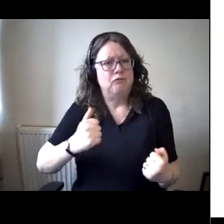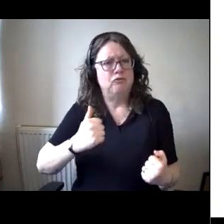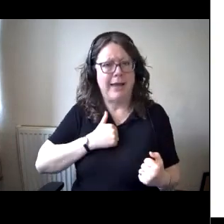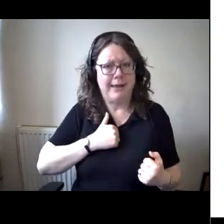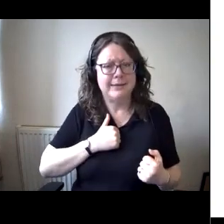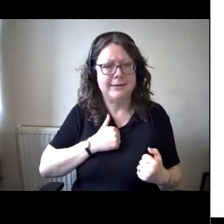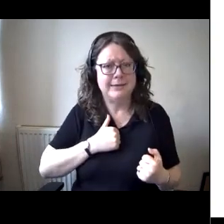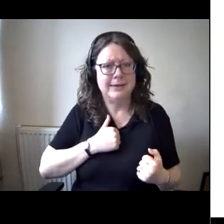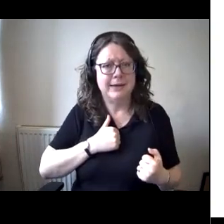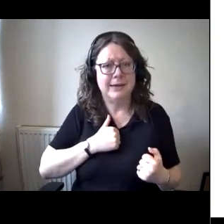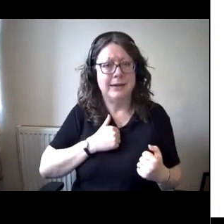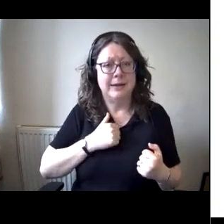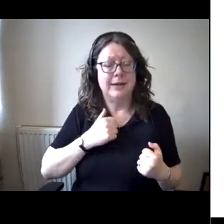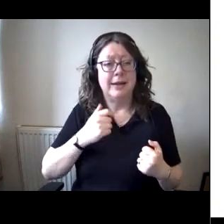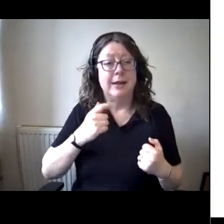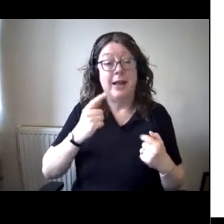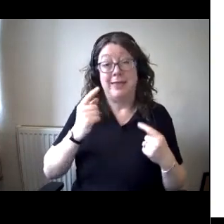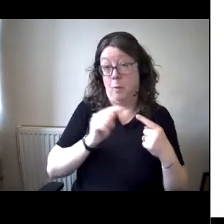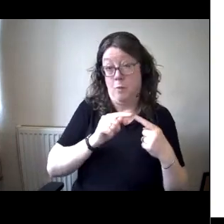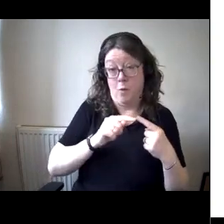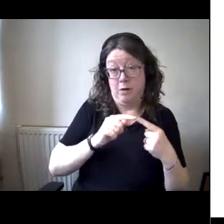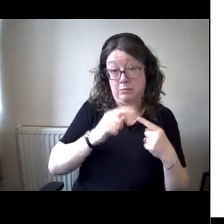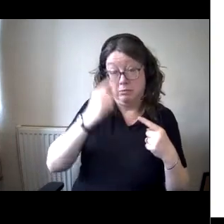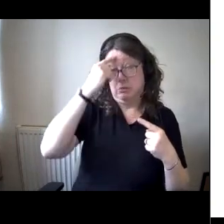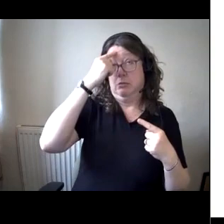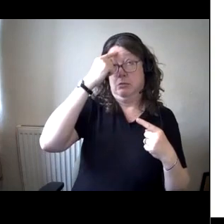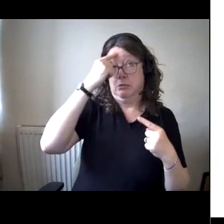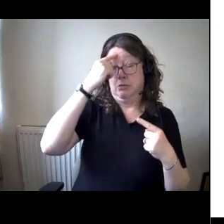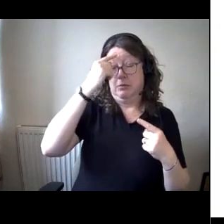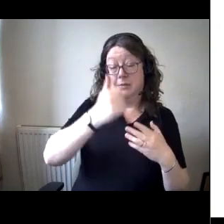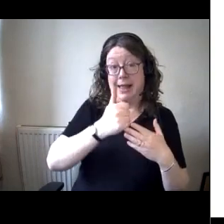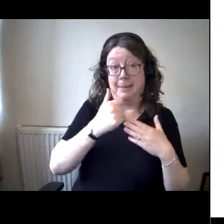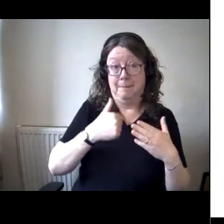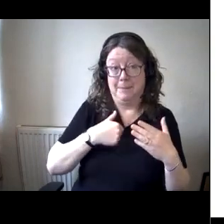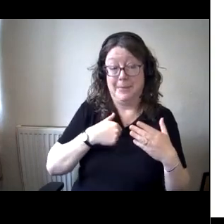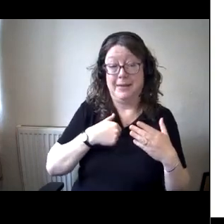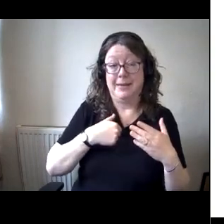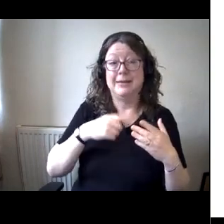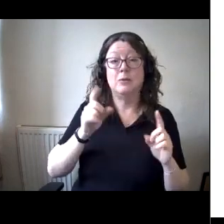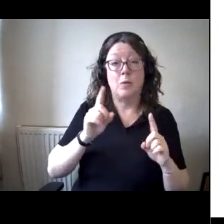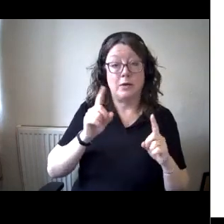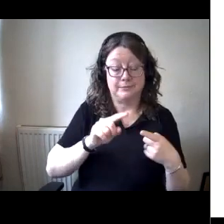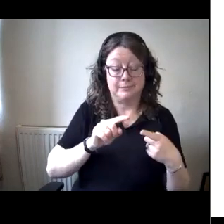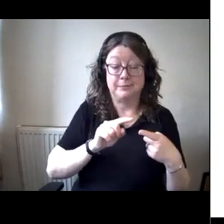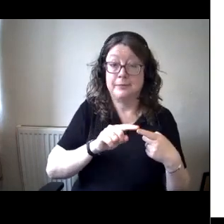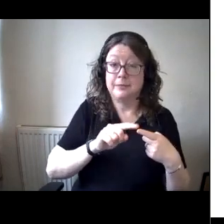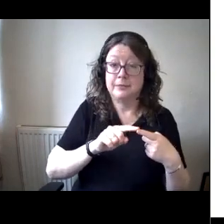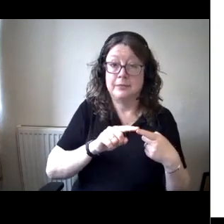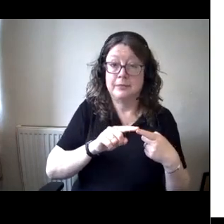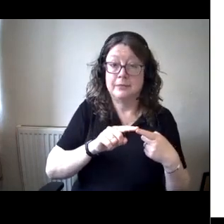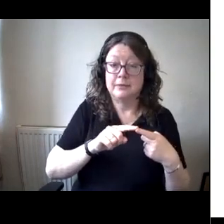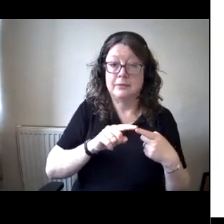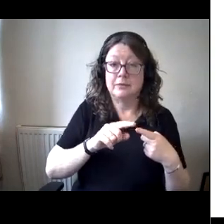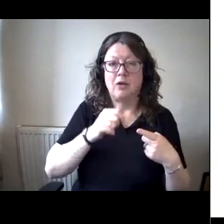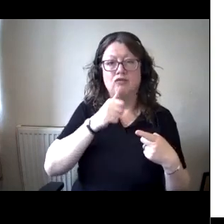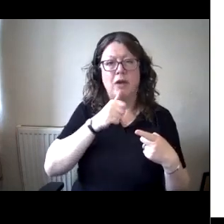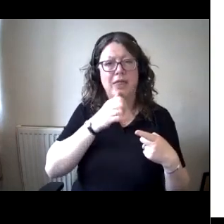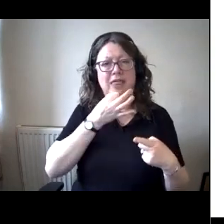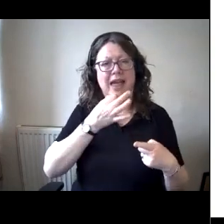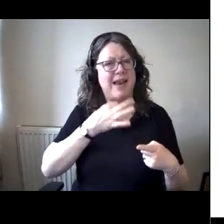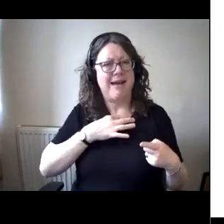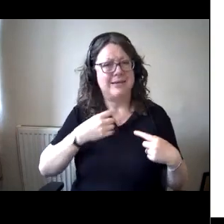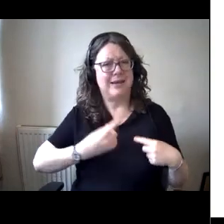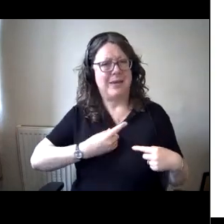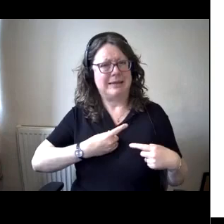doing is the right thing for the young people I'm working with, is instead of asking sort of, is my input